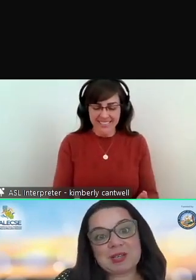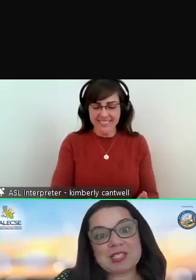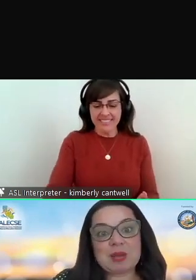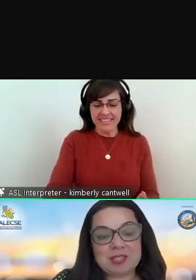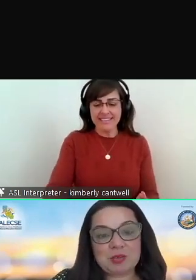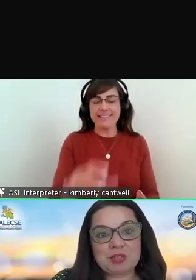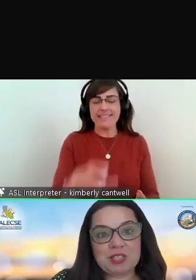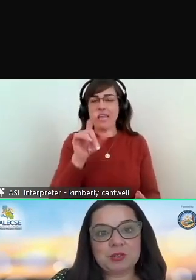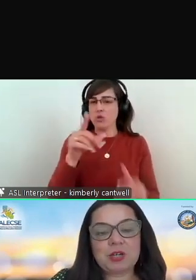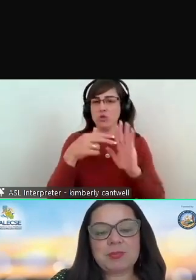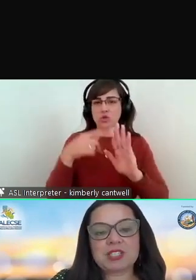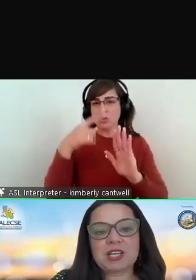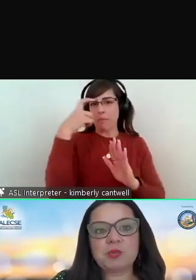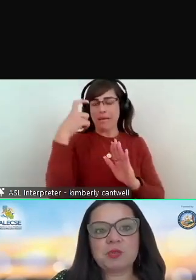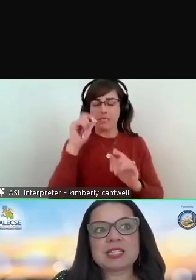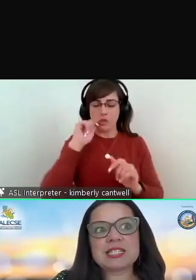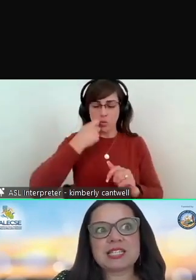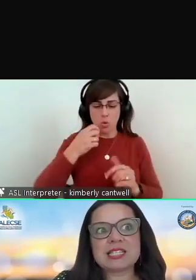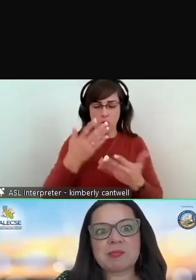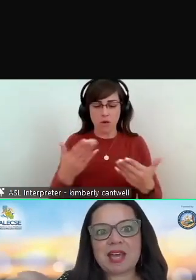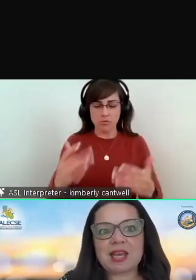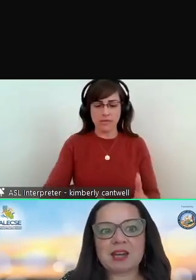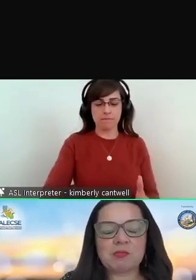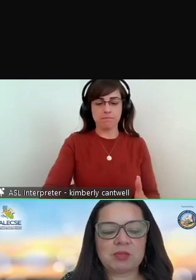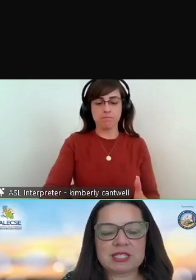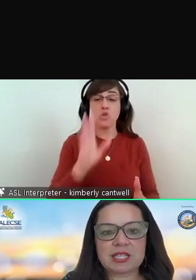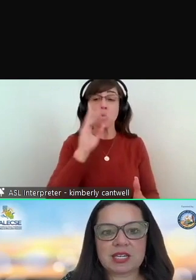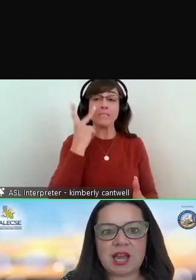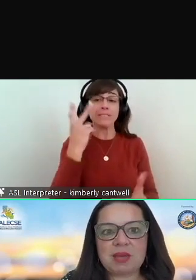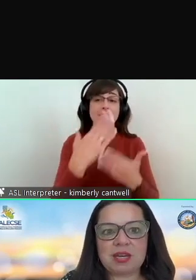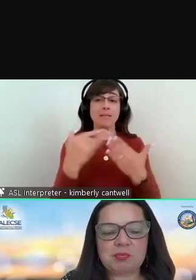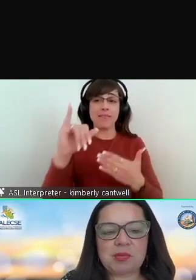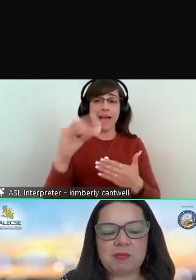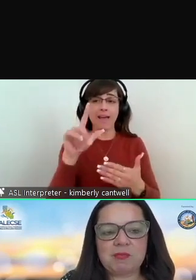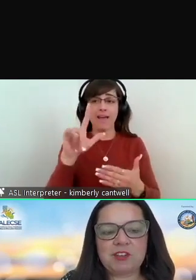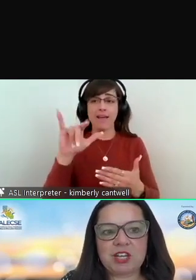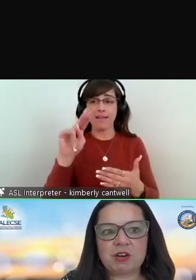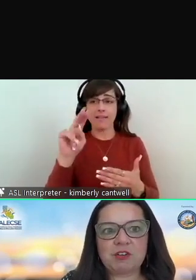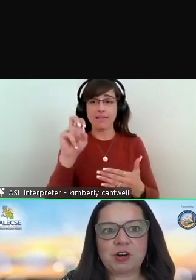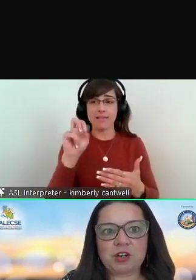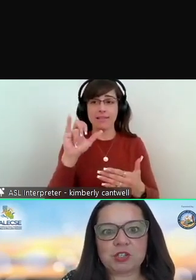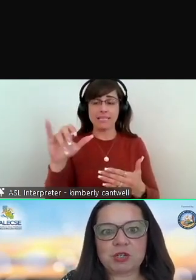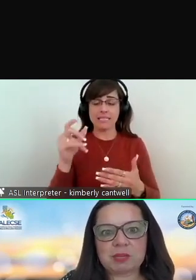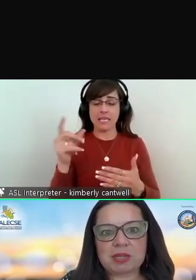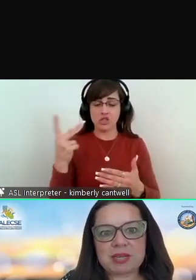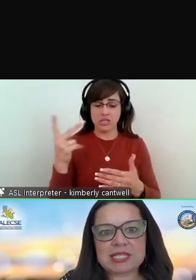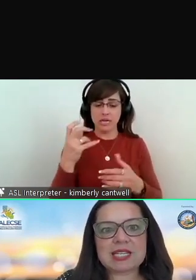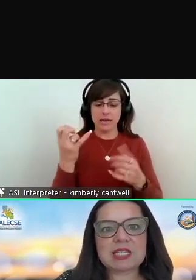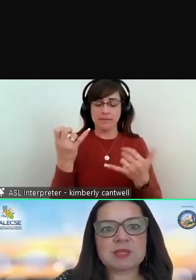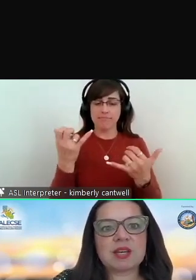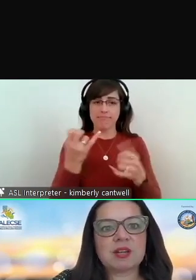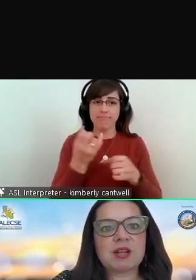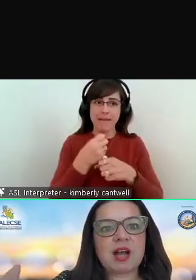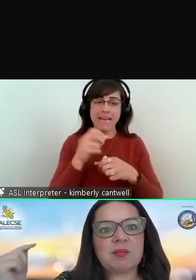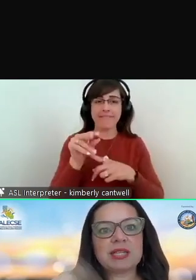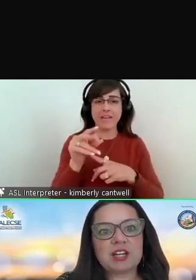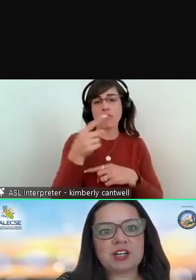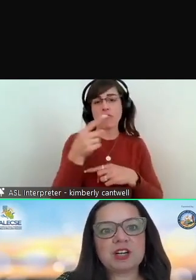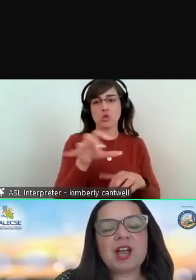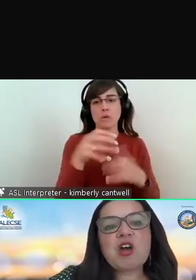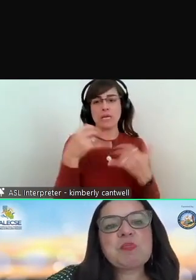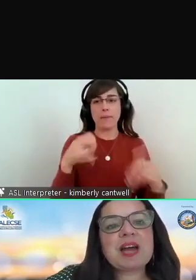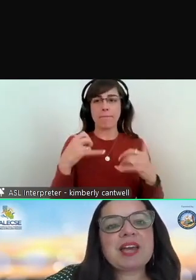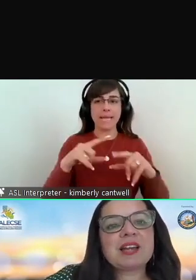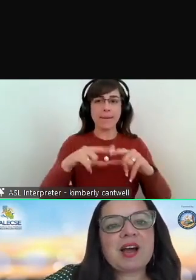showing them because maybe it's a really cool object. And we're going to see some of that. And Lindsay and I made a video of her doing a play-based assessment